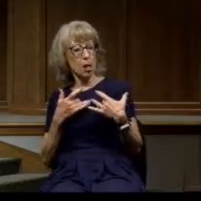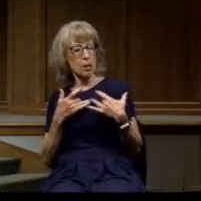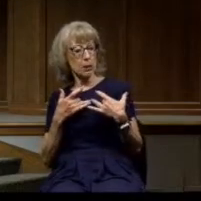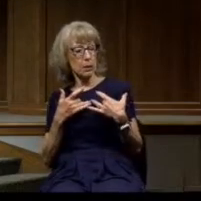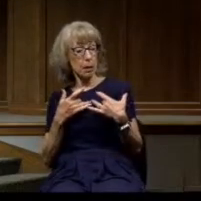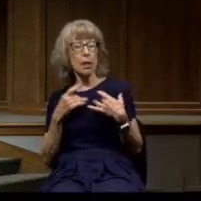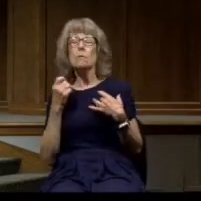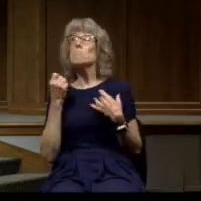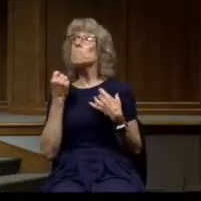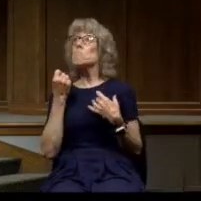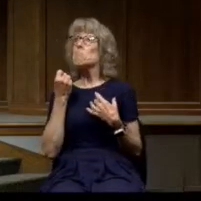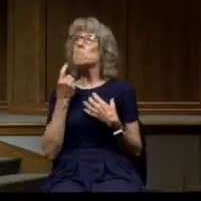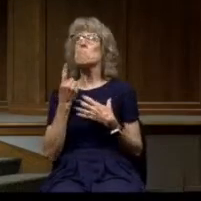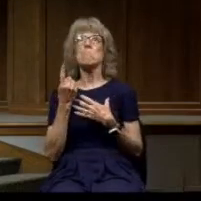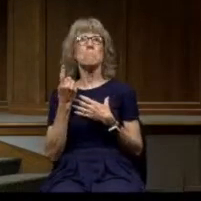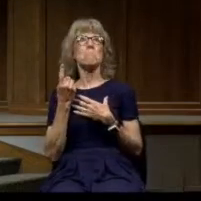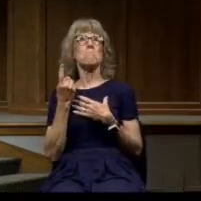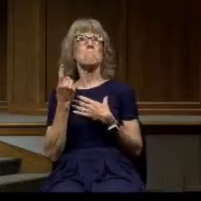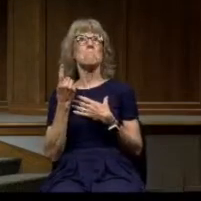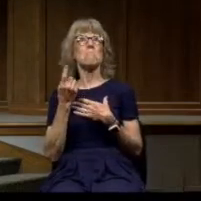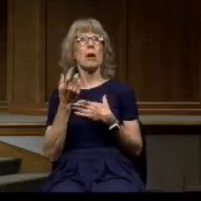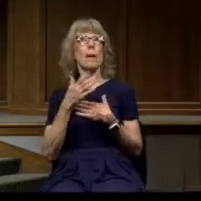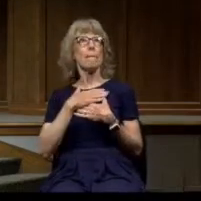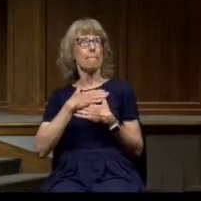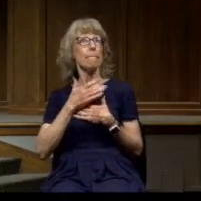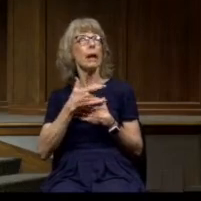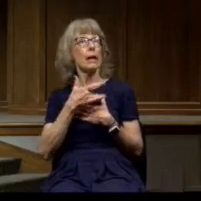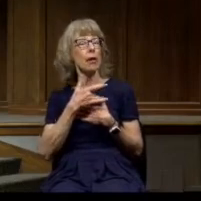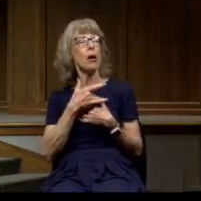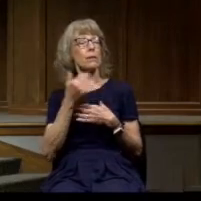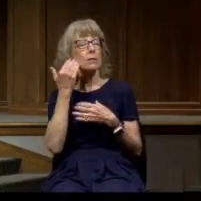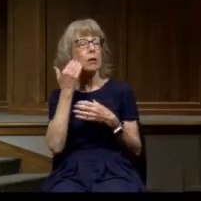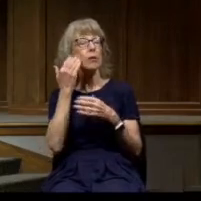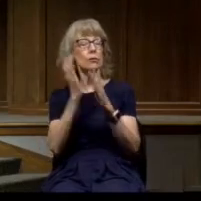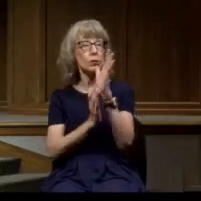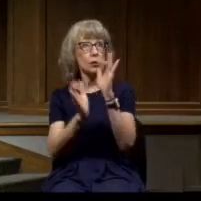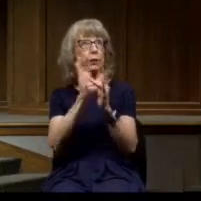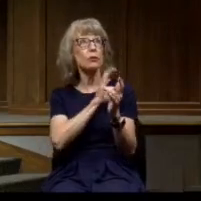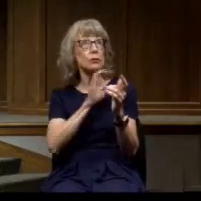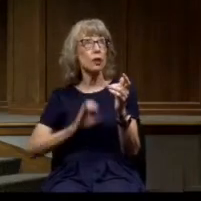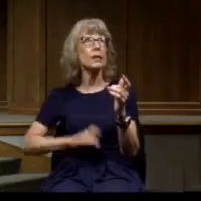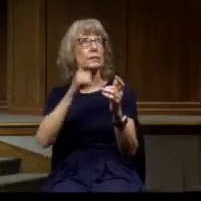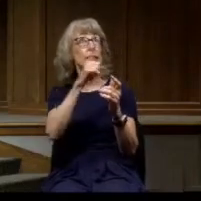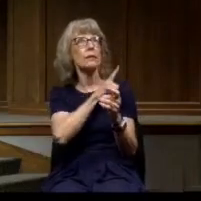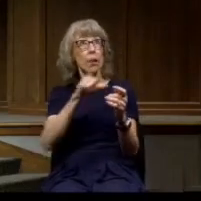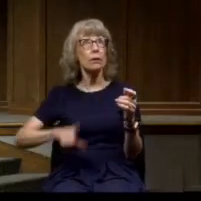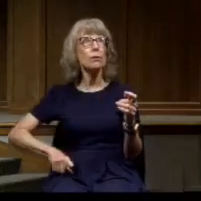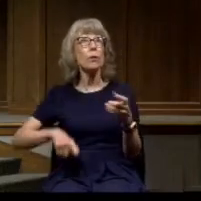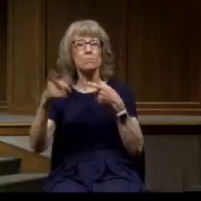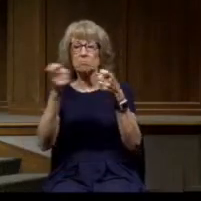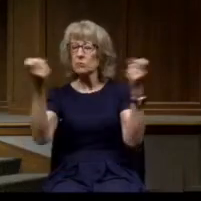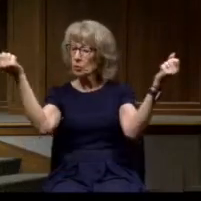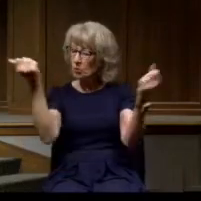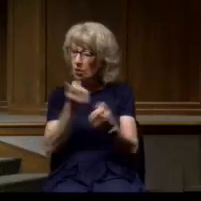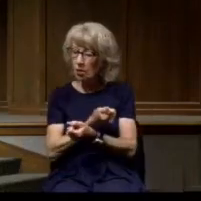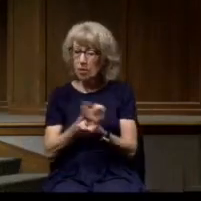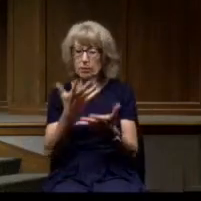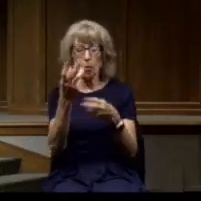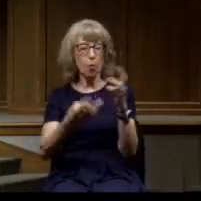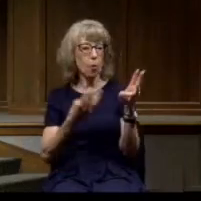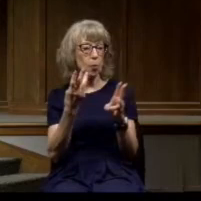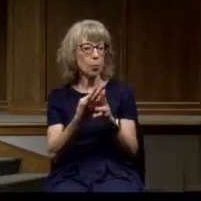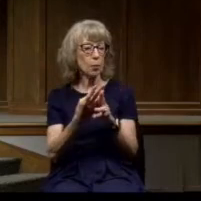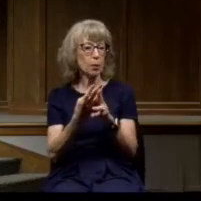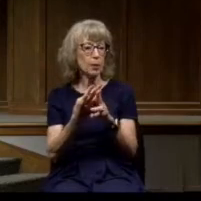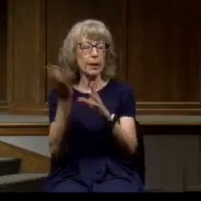that recognizes the lordship of Jesus over all the world. It's the part of me that knows Colossians 1. Jesus is